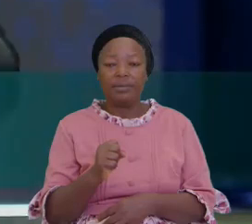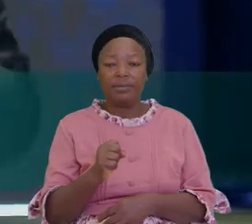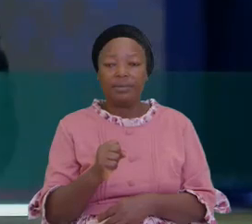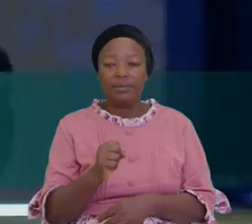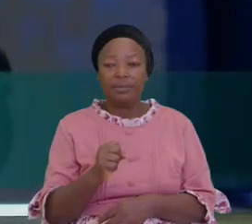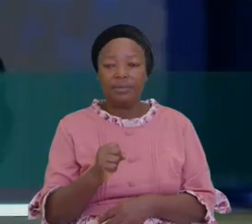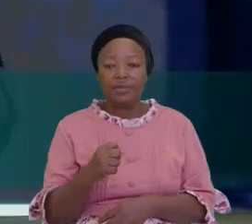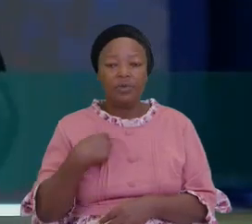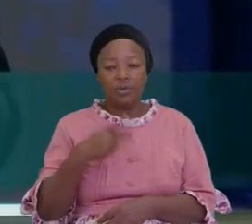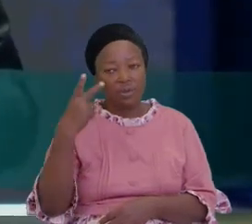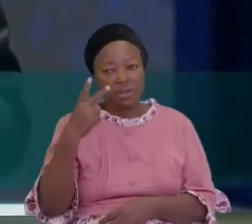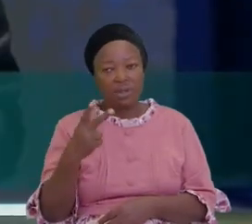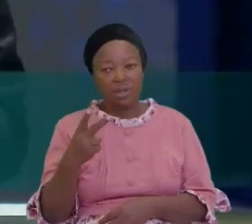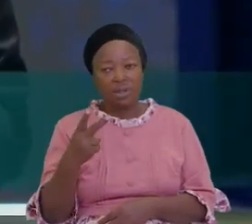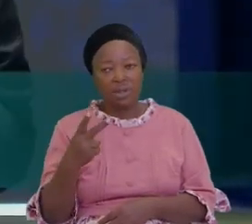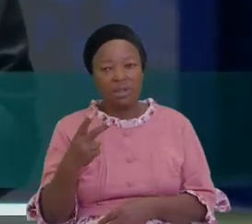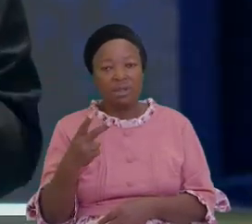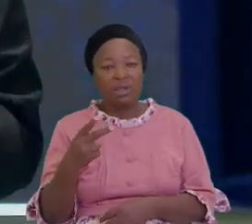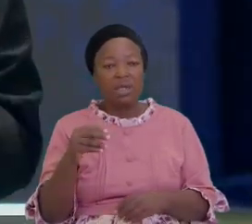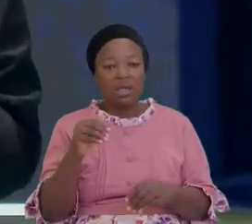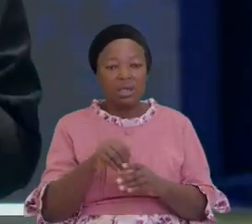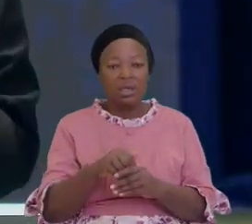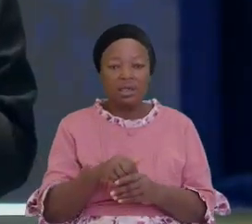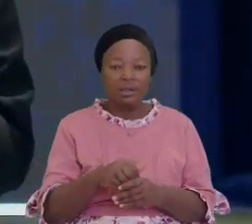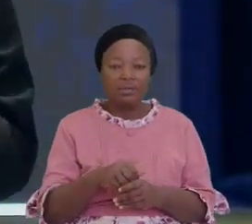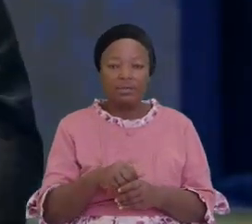We're looking at Acts chapter 2, verse 17.